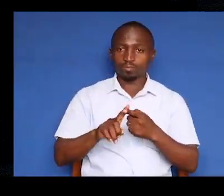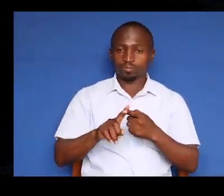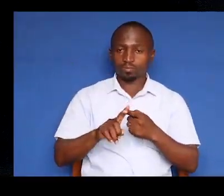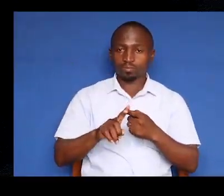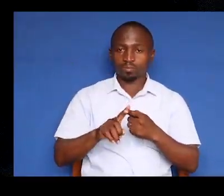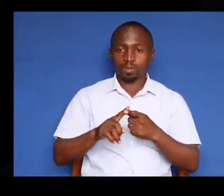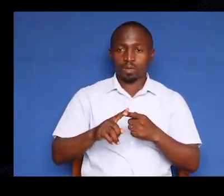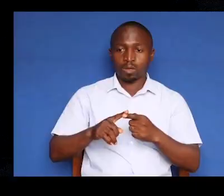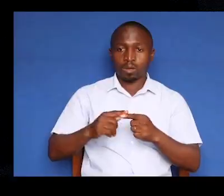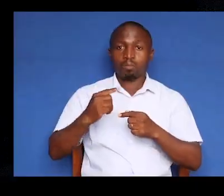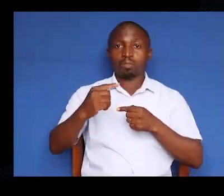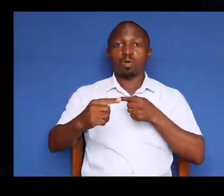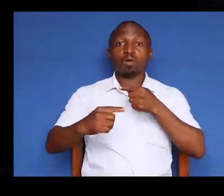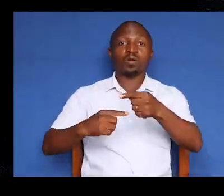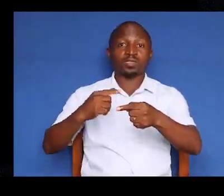progressive